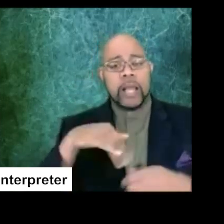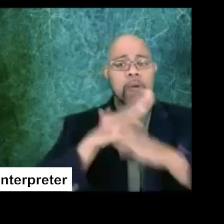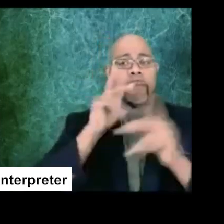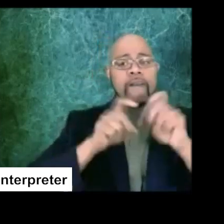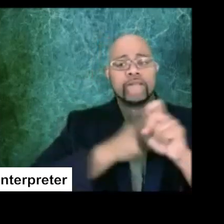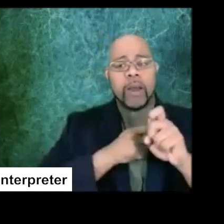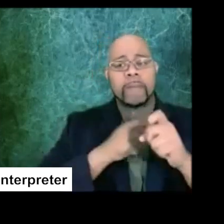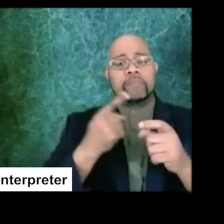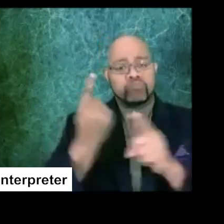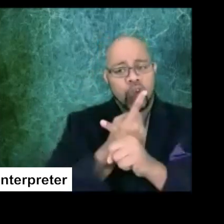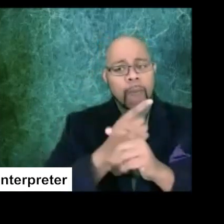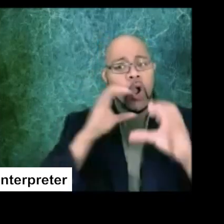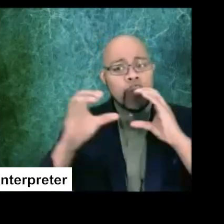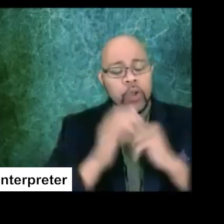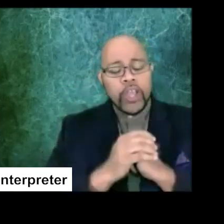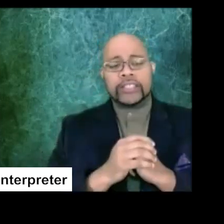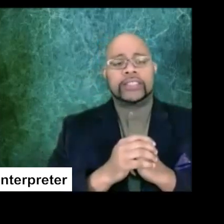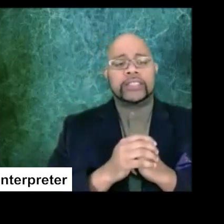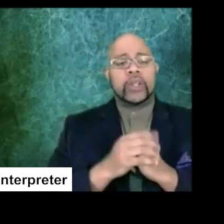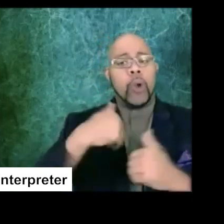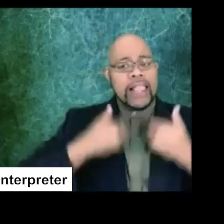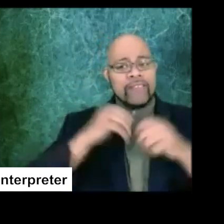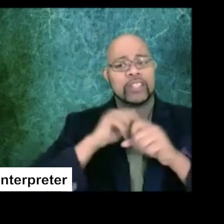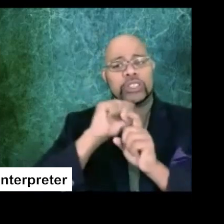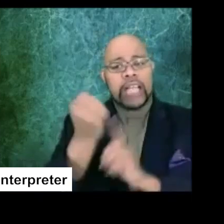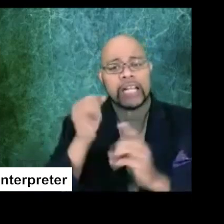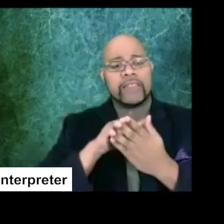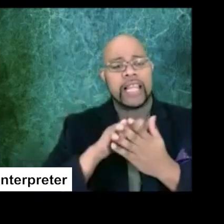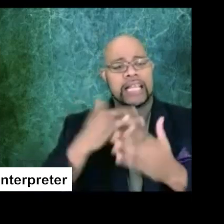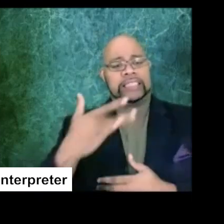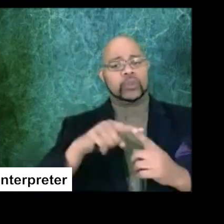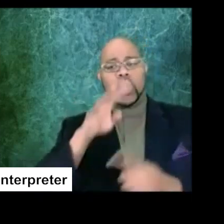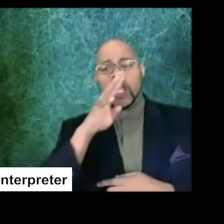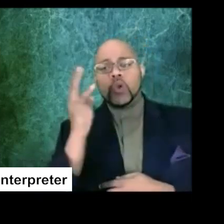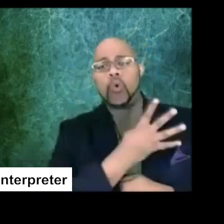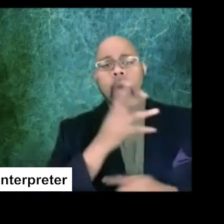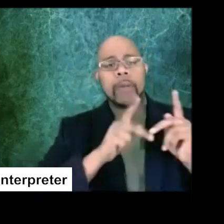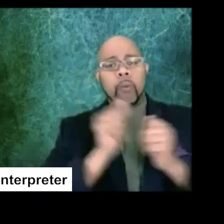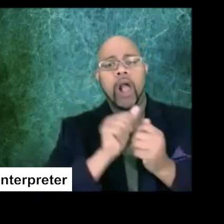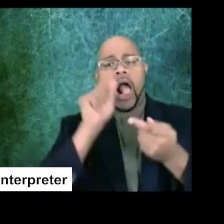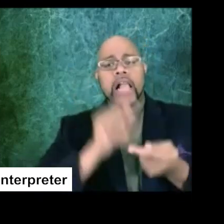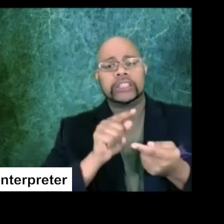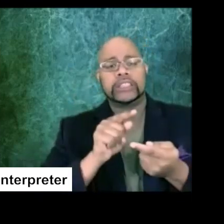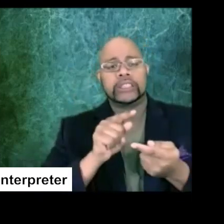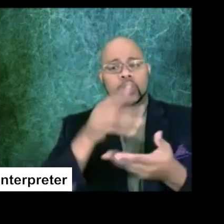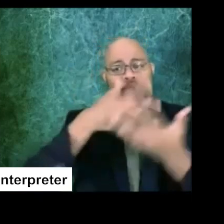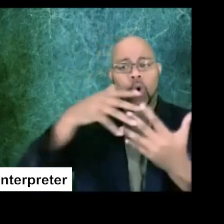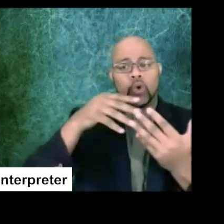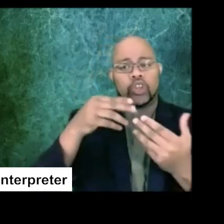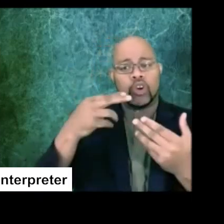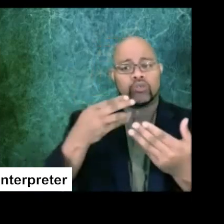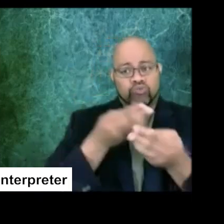people from adequately communicating. We live in a society that tends to ignore the people with less social capital and